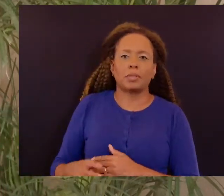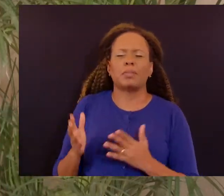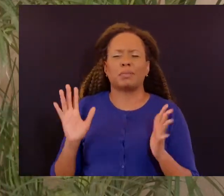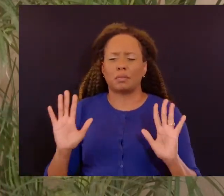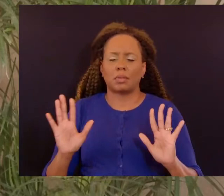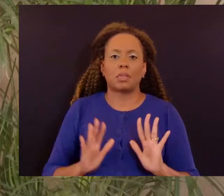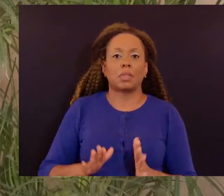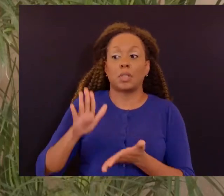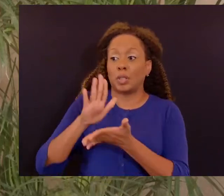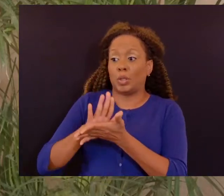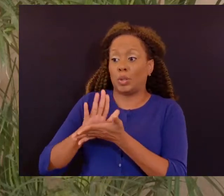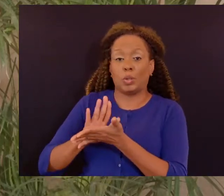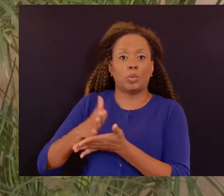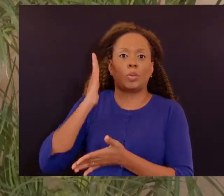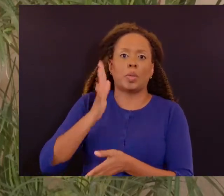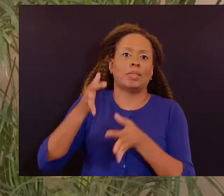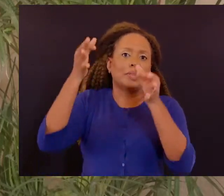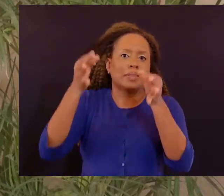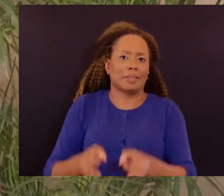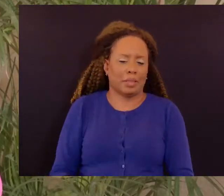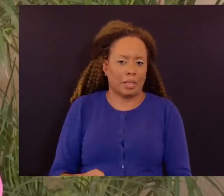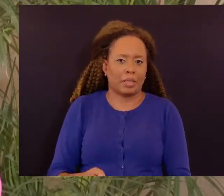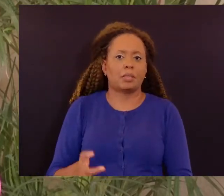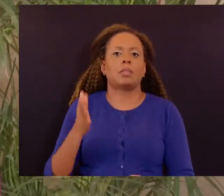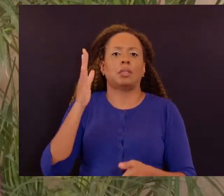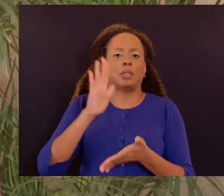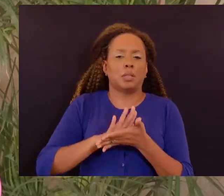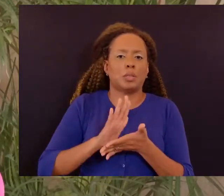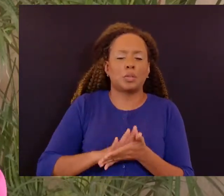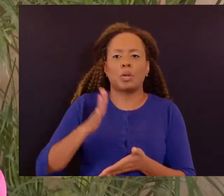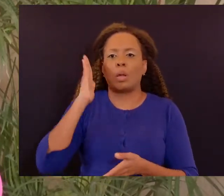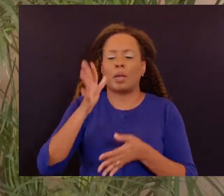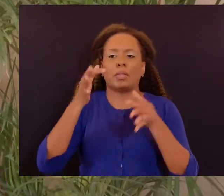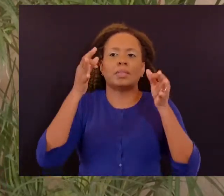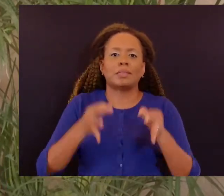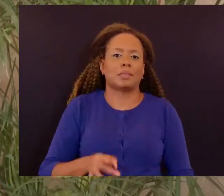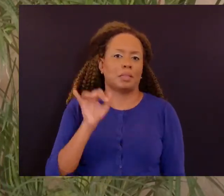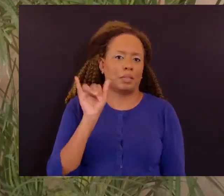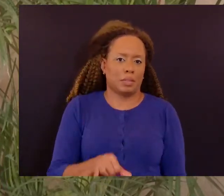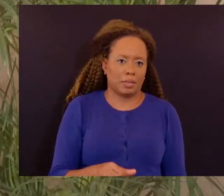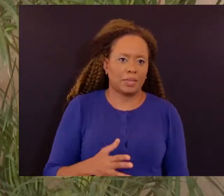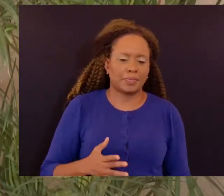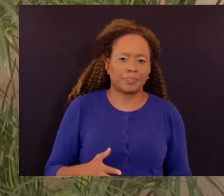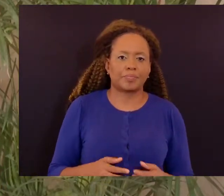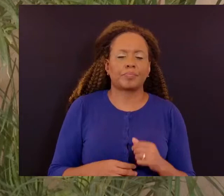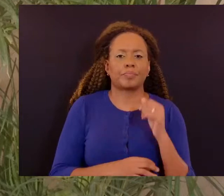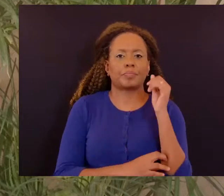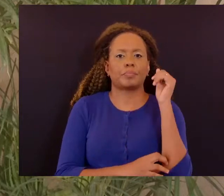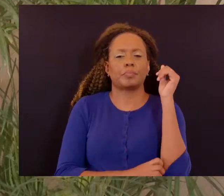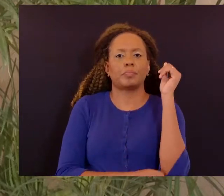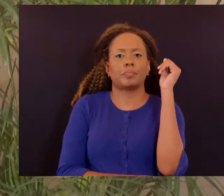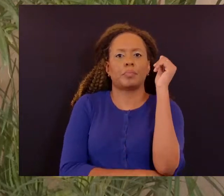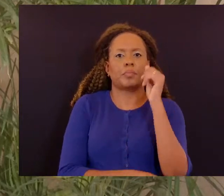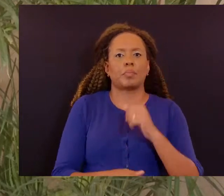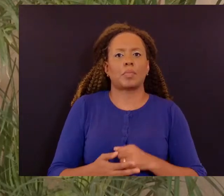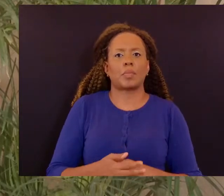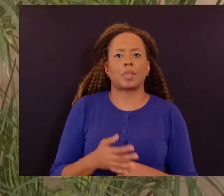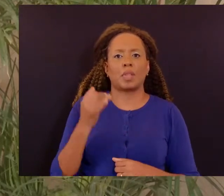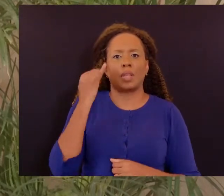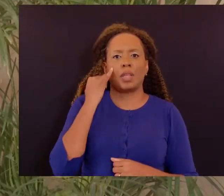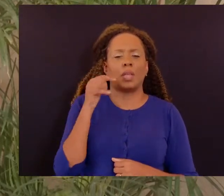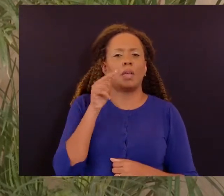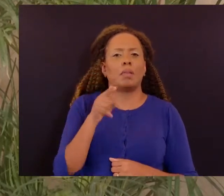the schools should have some input in determining that. So once you have scored below